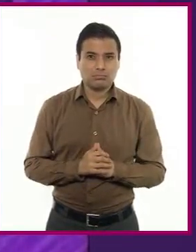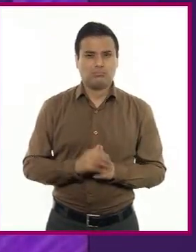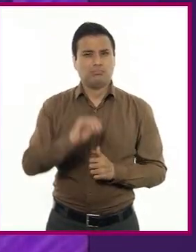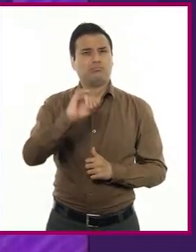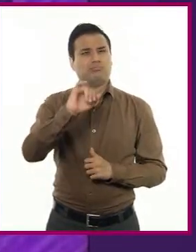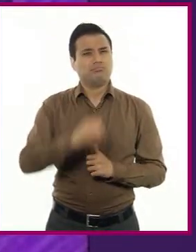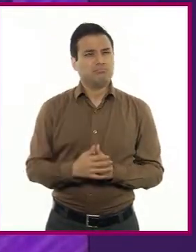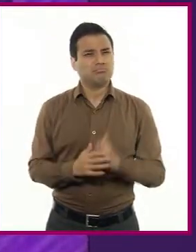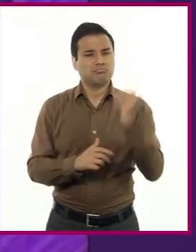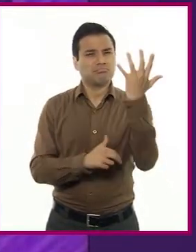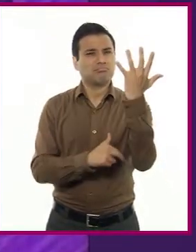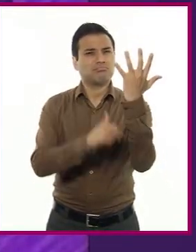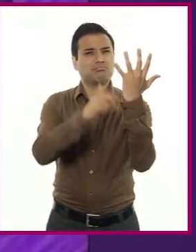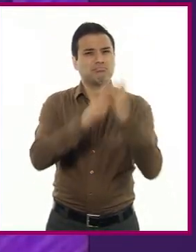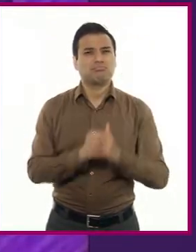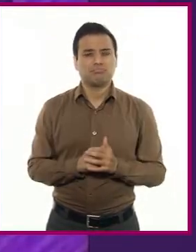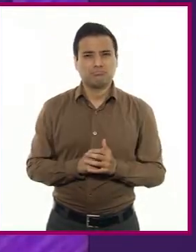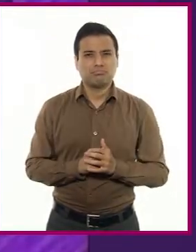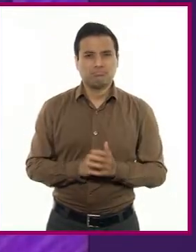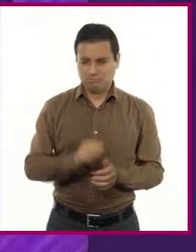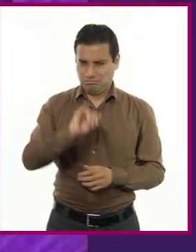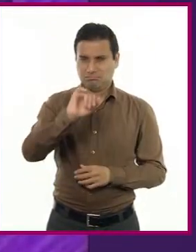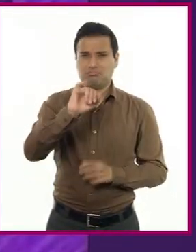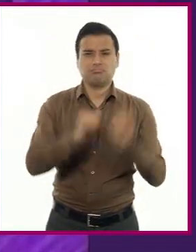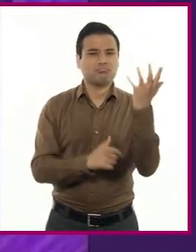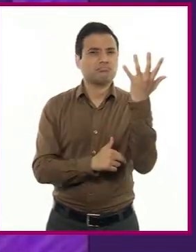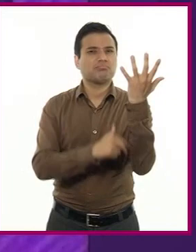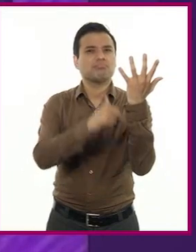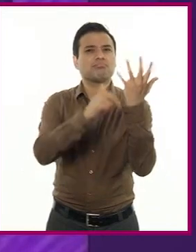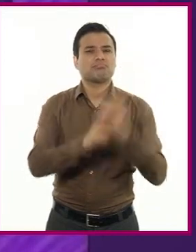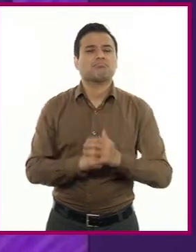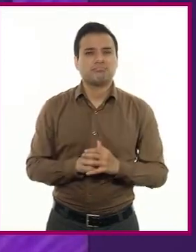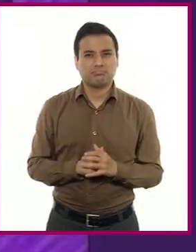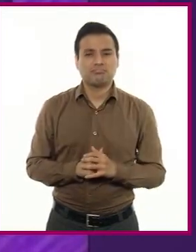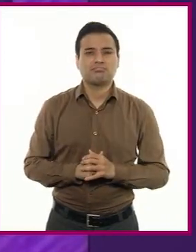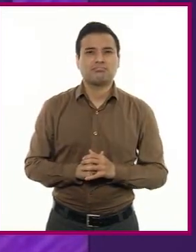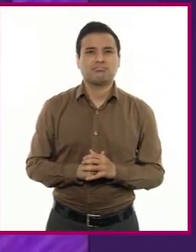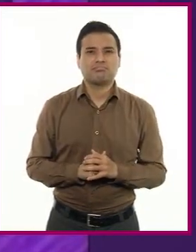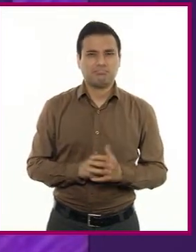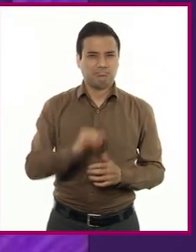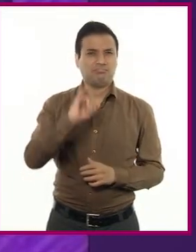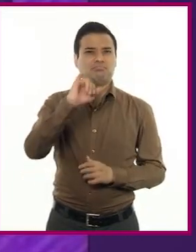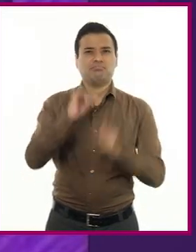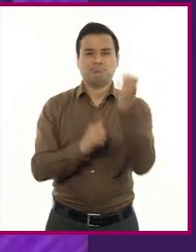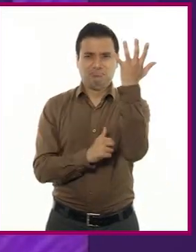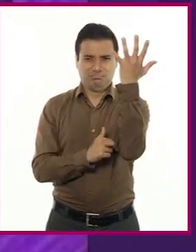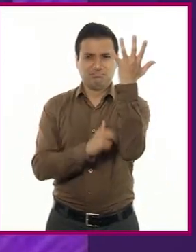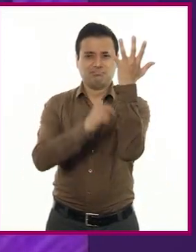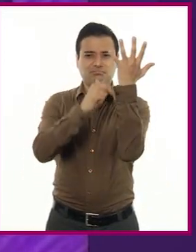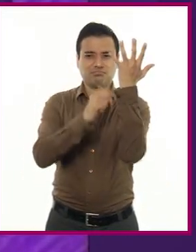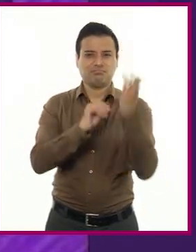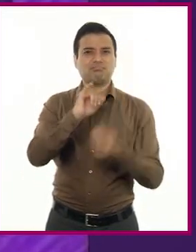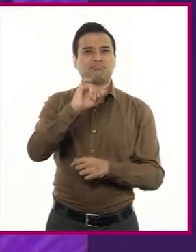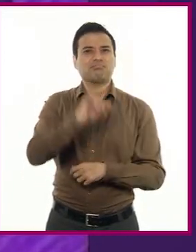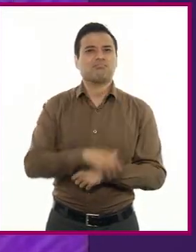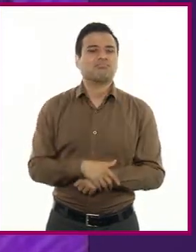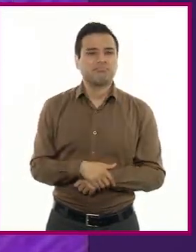Yes, let's climb a tree. Yes! Let's climb a tree! Let's climb! Let's